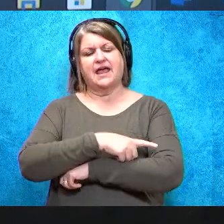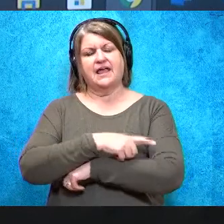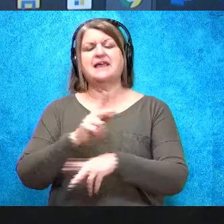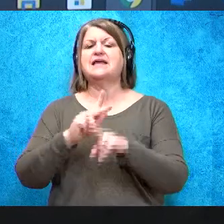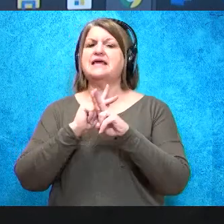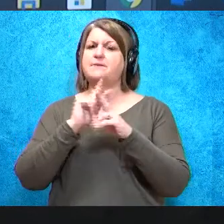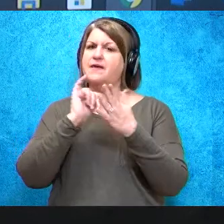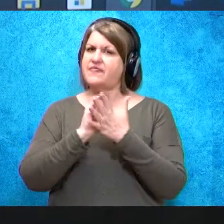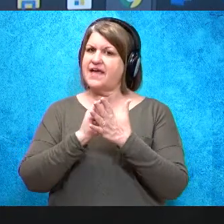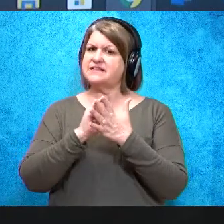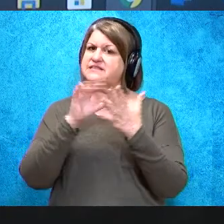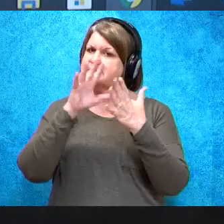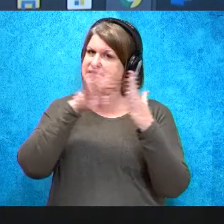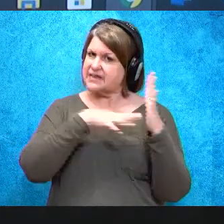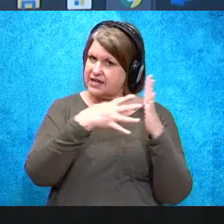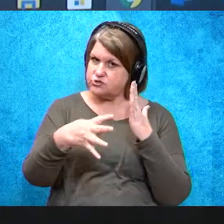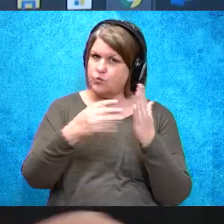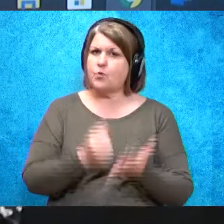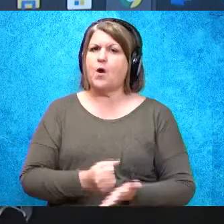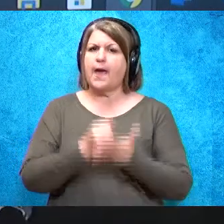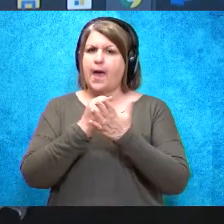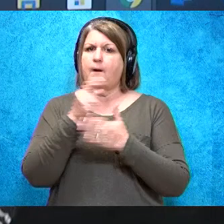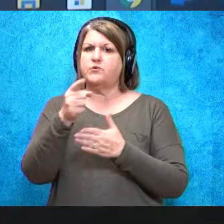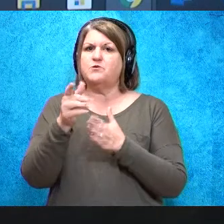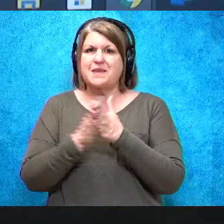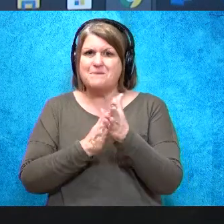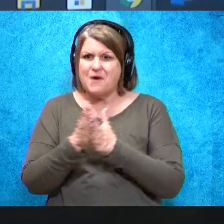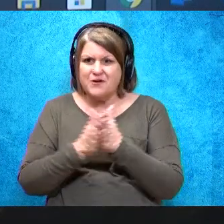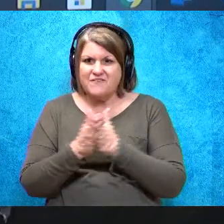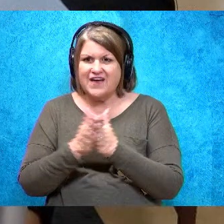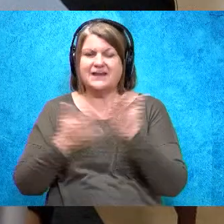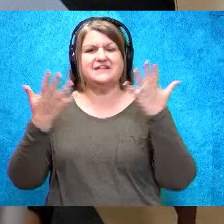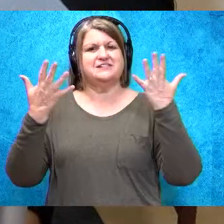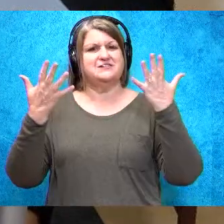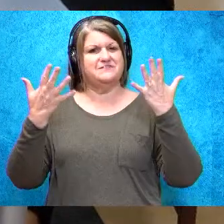you motivated to get through all of this. Exactly.